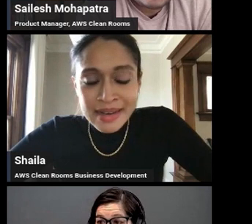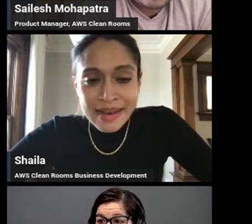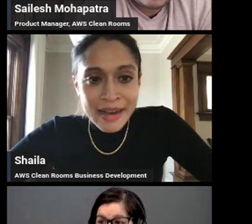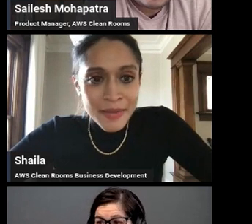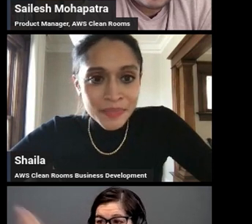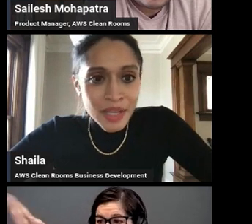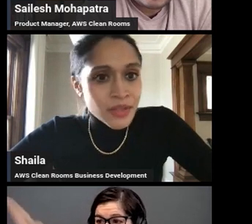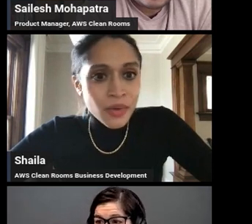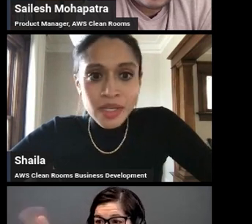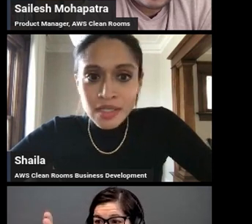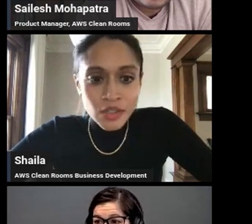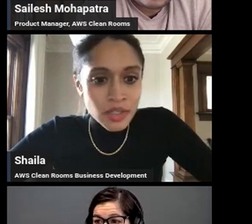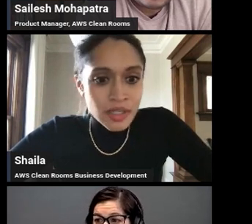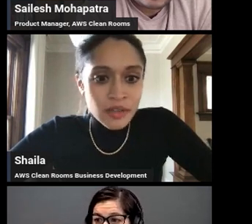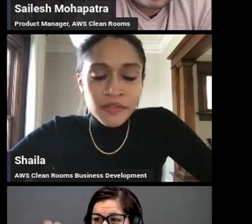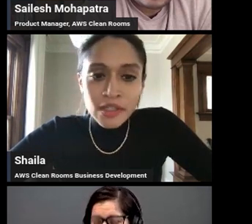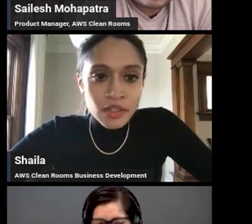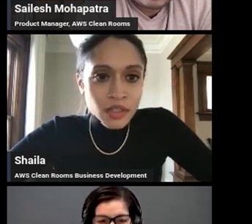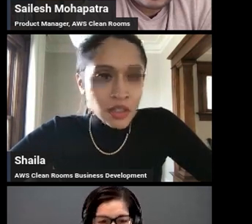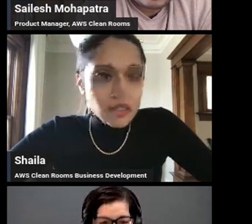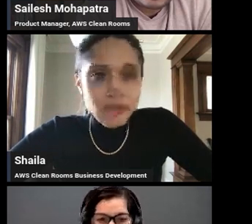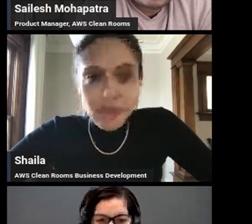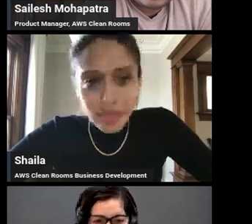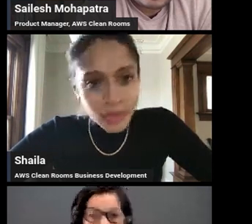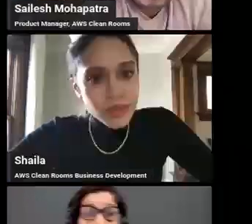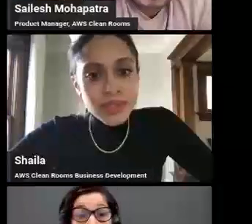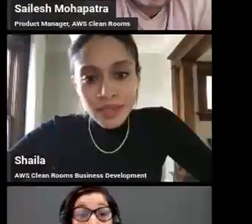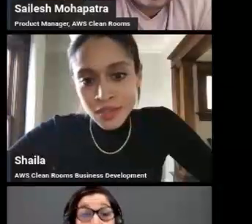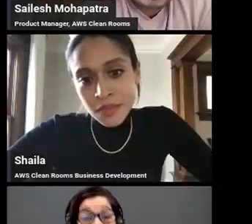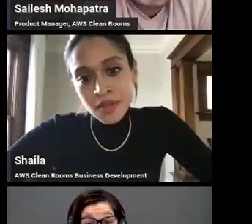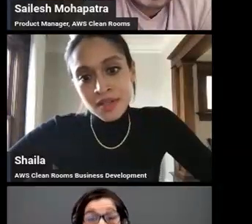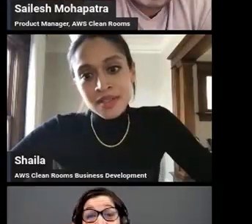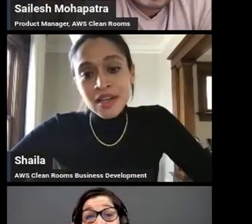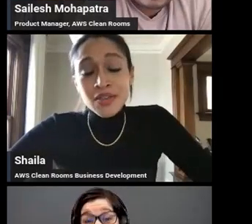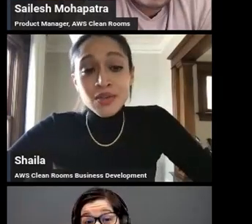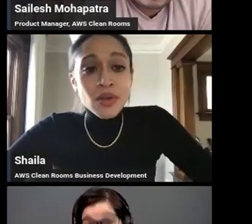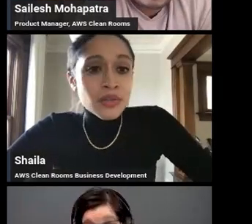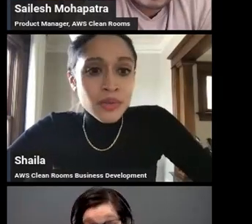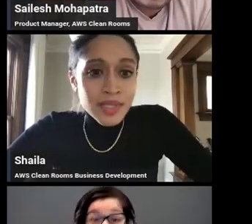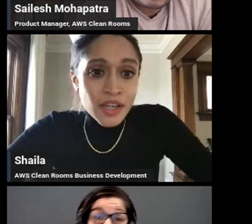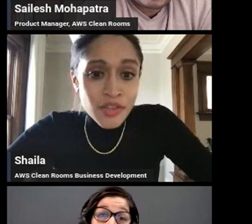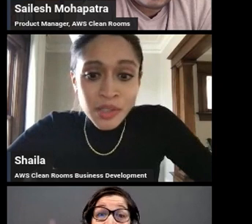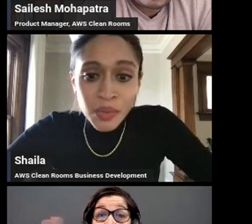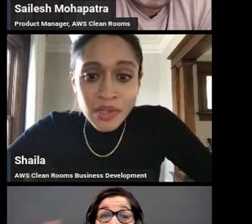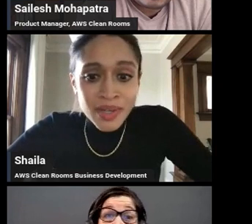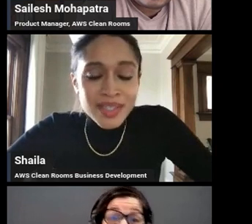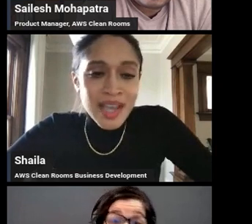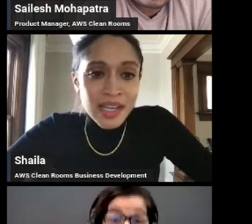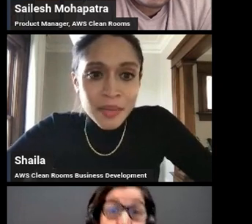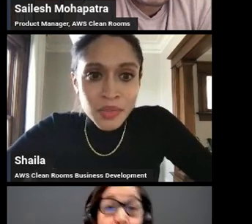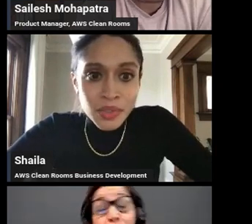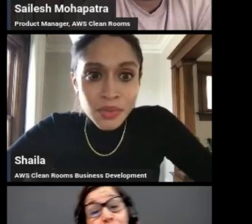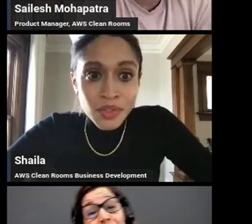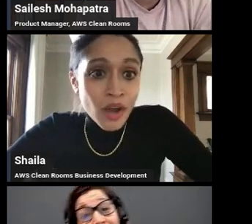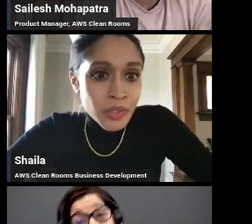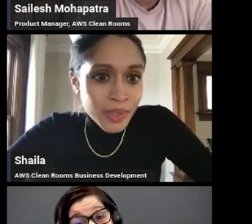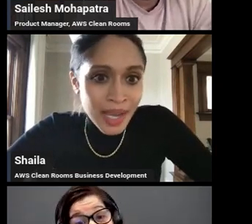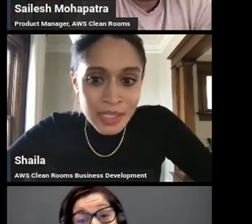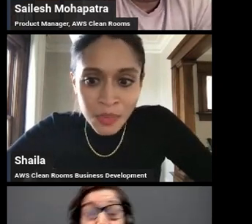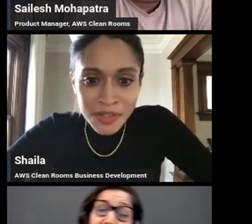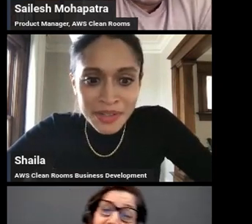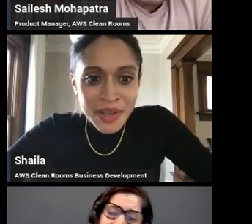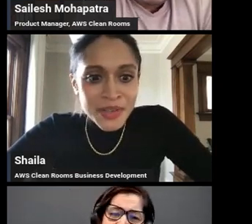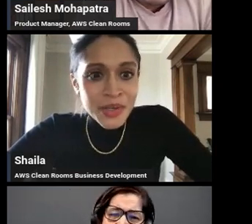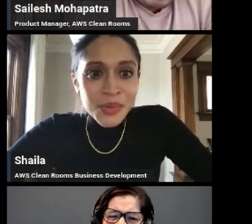aws.amazon.com/clean-rooms. And so in addition to features, FAQs, customers, there's also a section where you can sign up to talk to